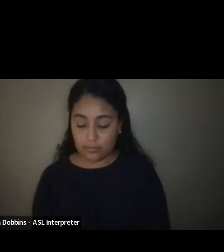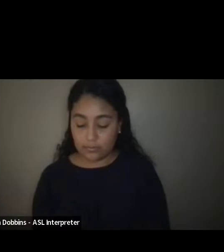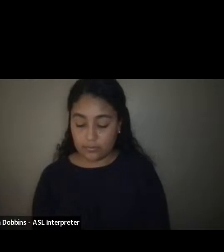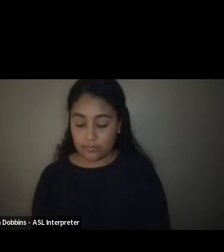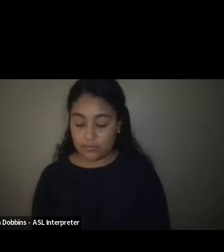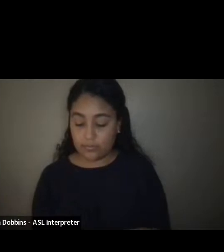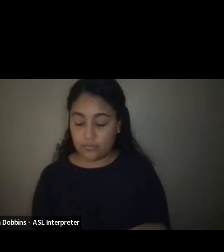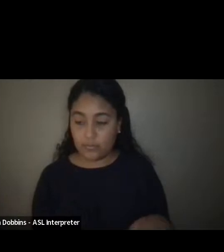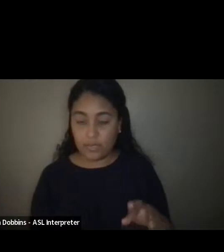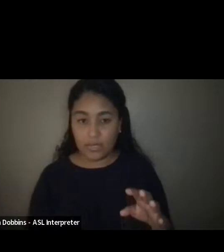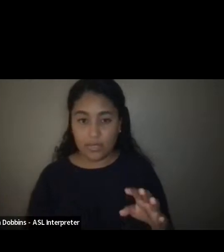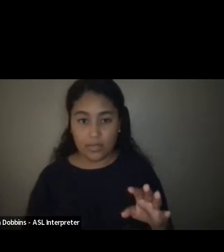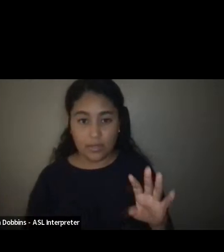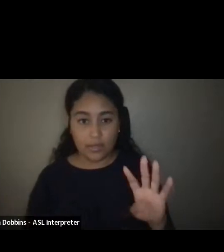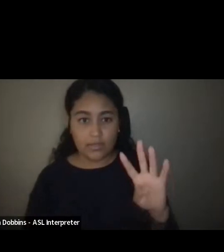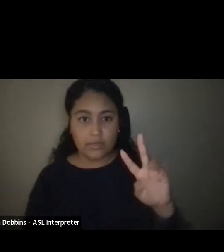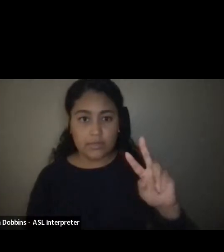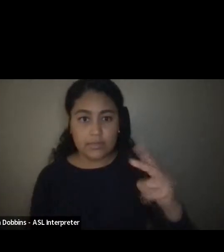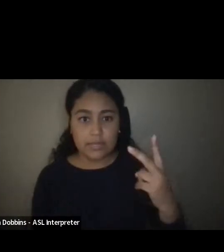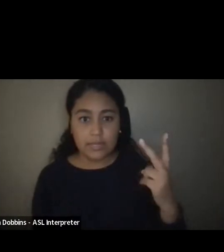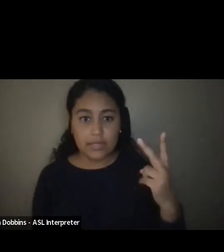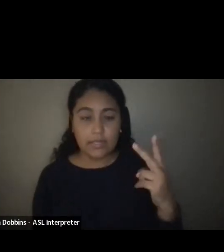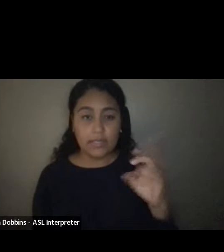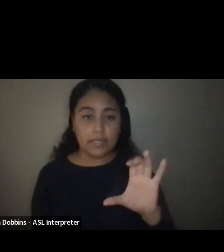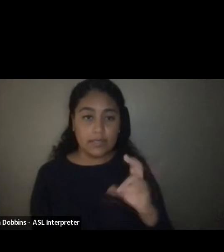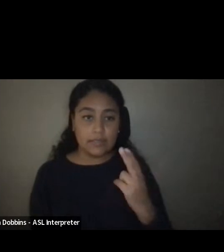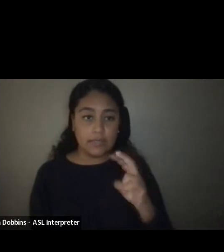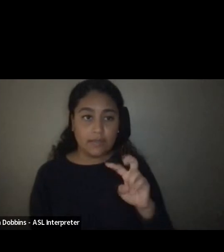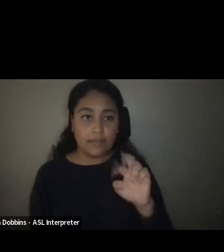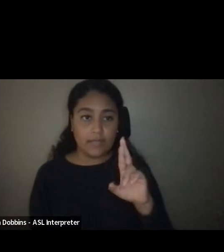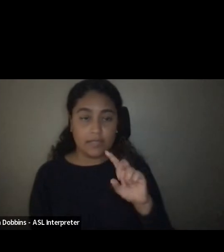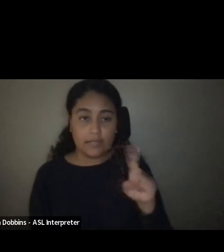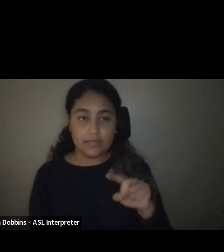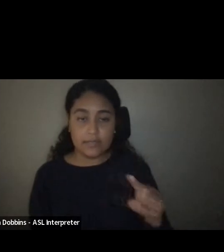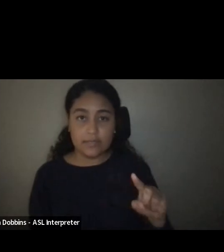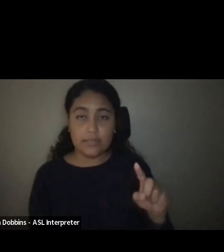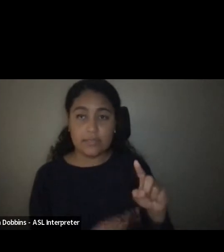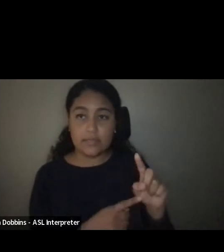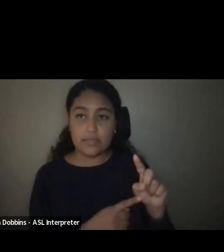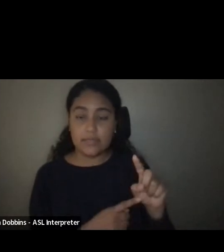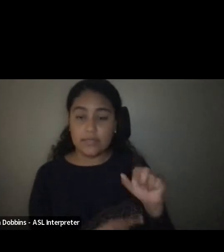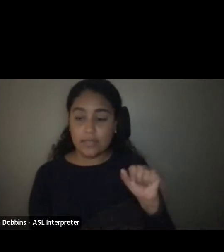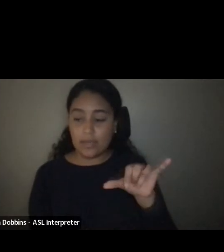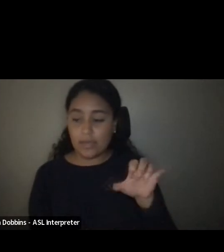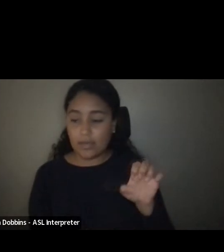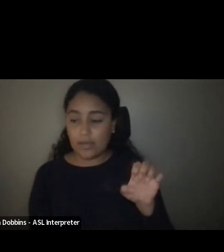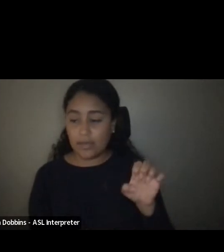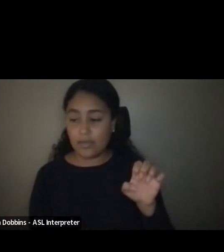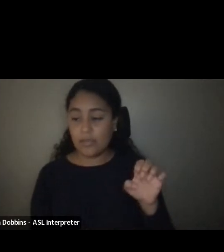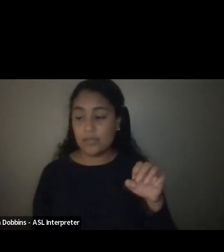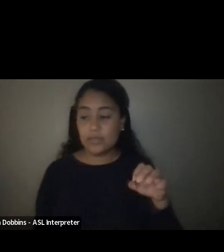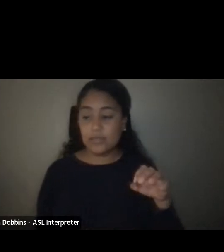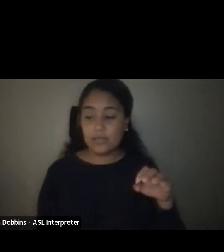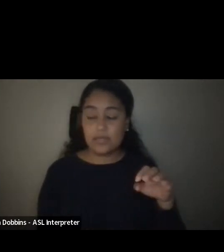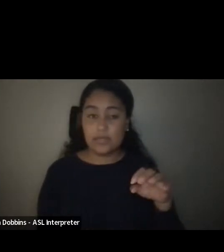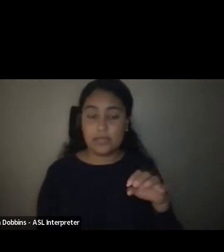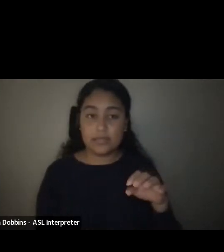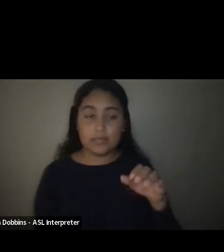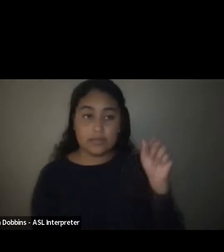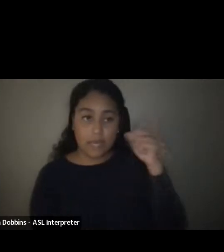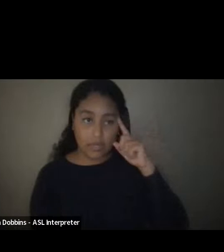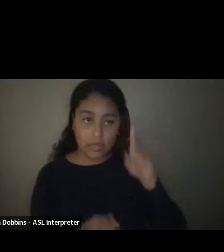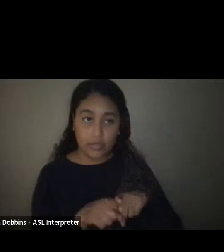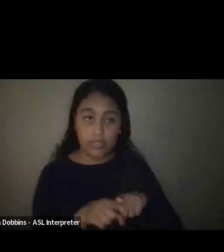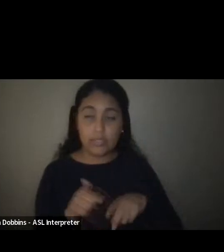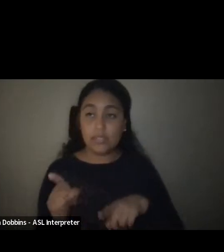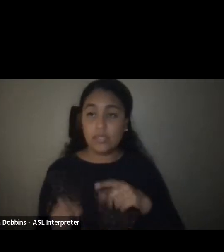Jacobson seconds. Trustee Chavez, how do you vote? Aye. Trustee Jacobson, Aye. trustee